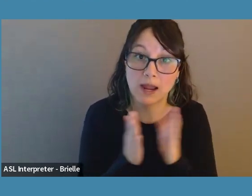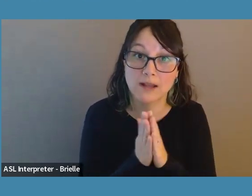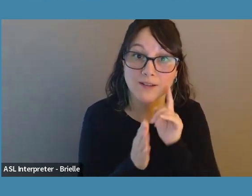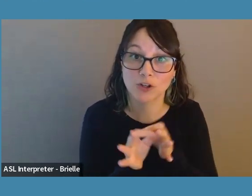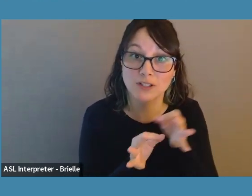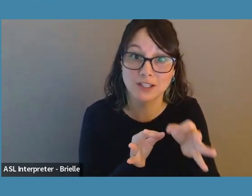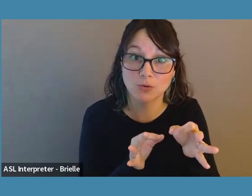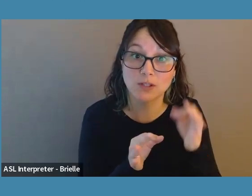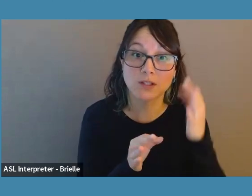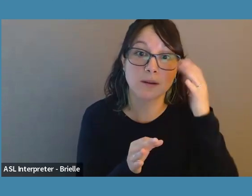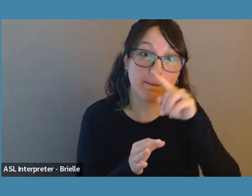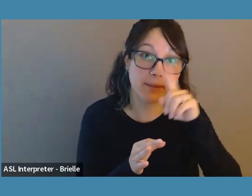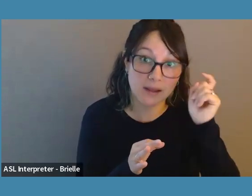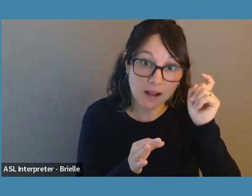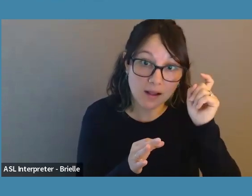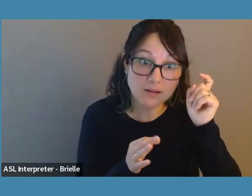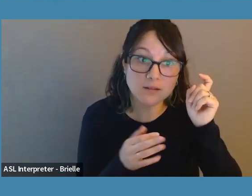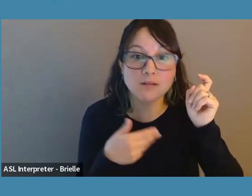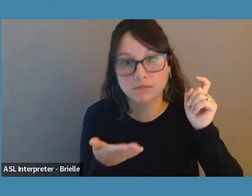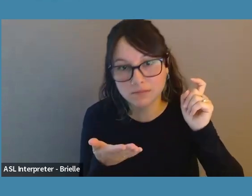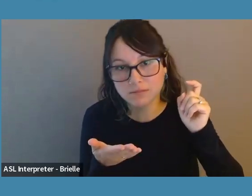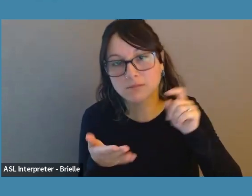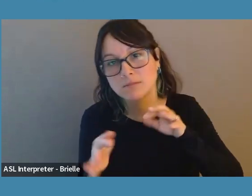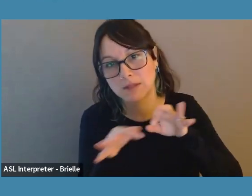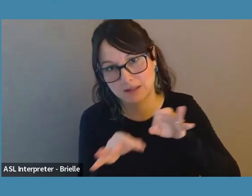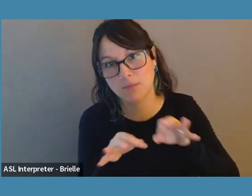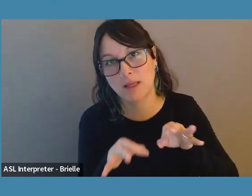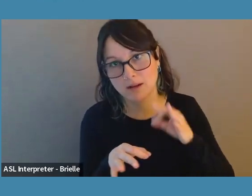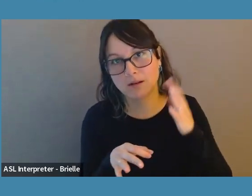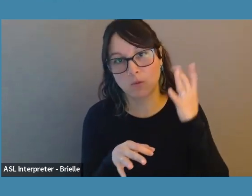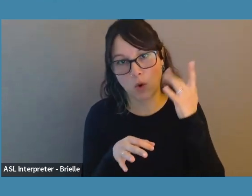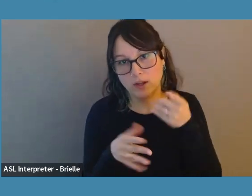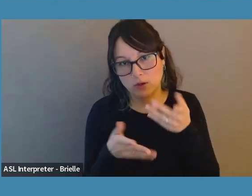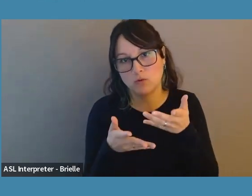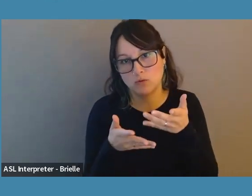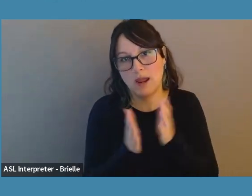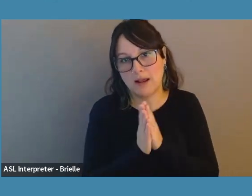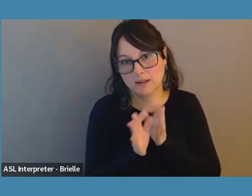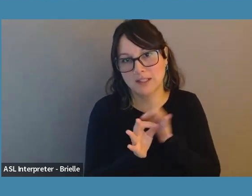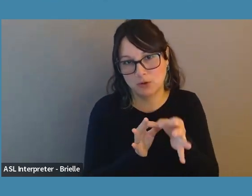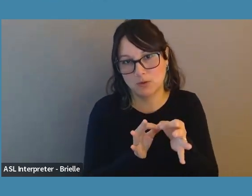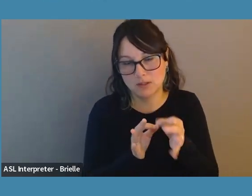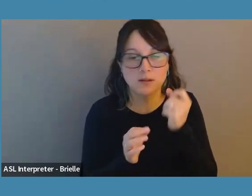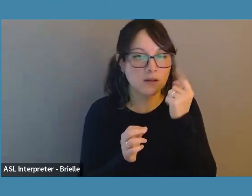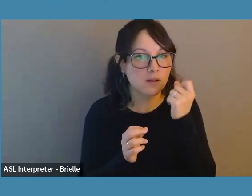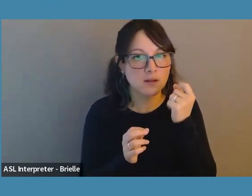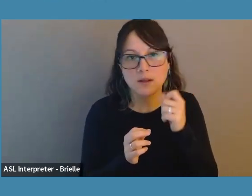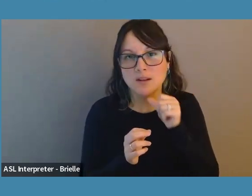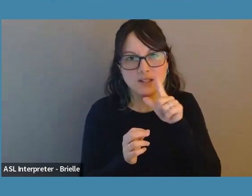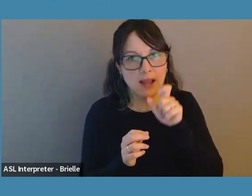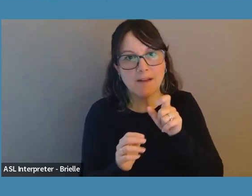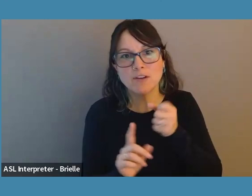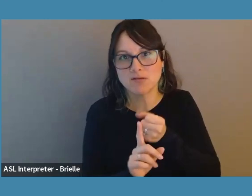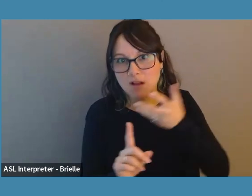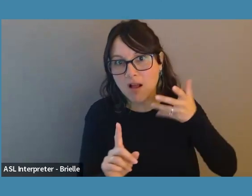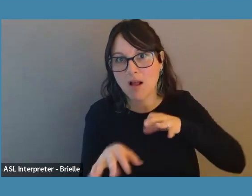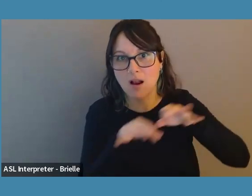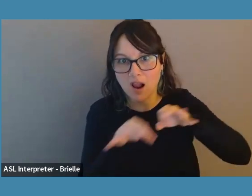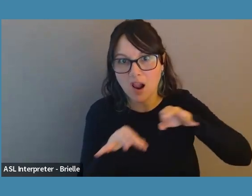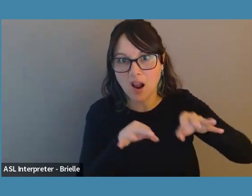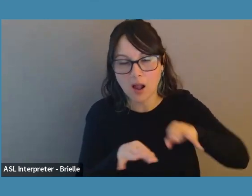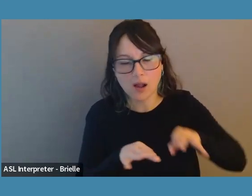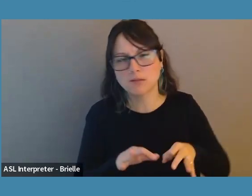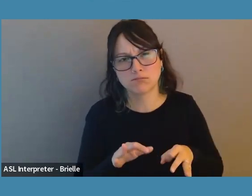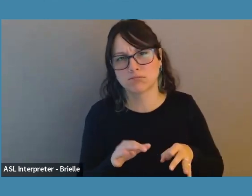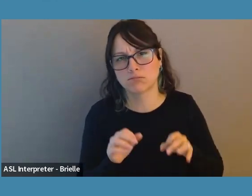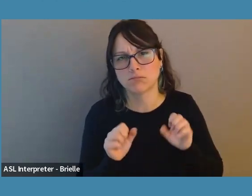this matter because, and this is where you explain the reason you're seeking a continuance. It does not have to be super long and detailed. You could just